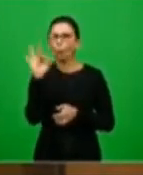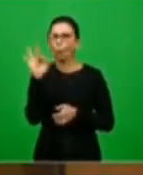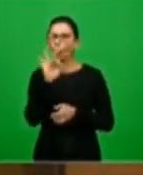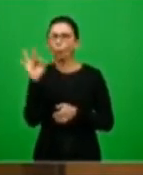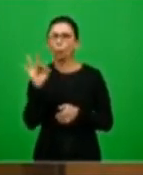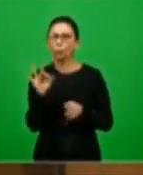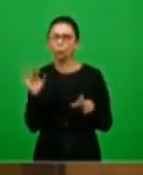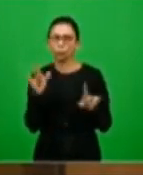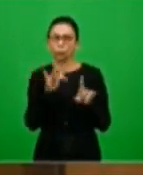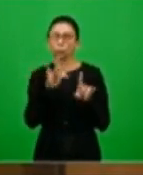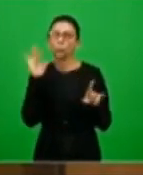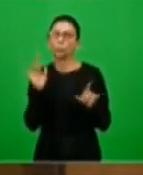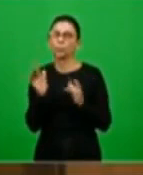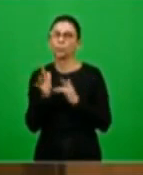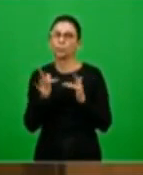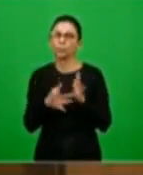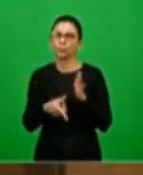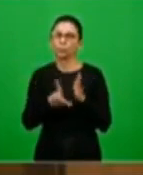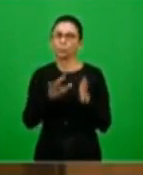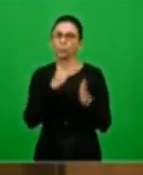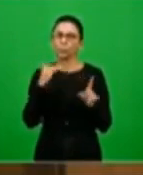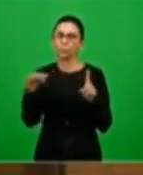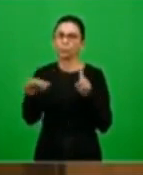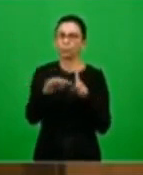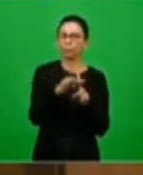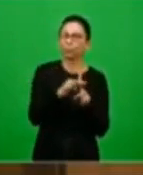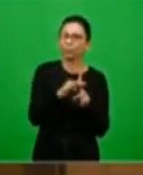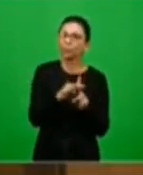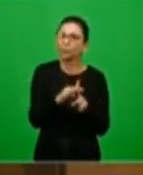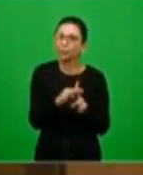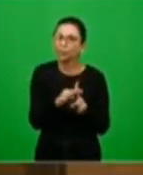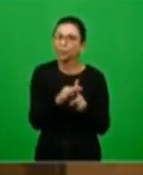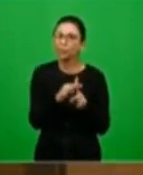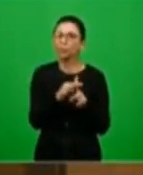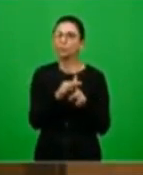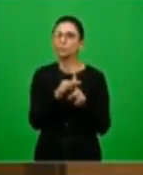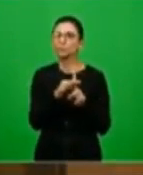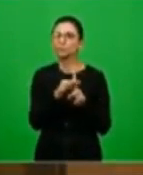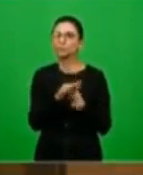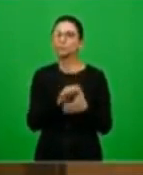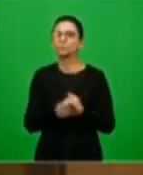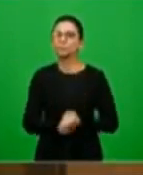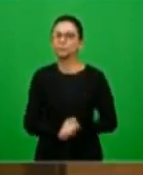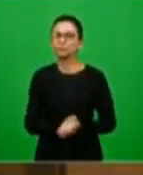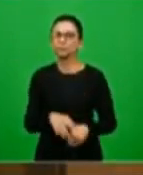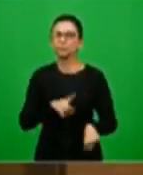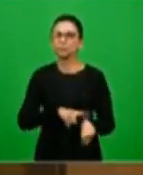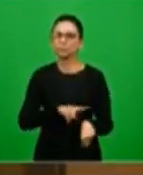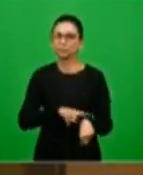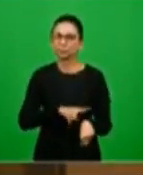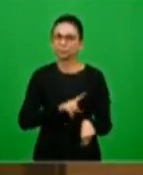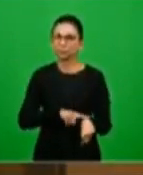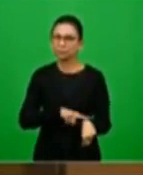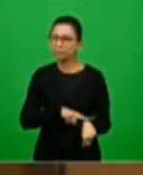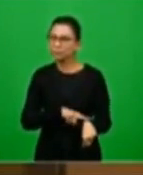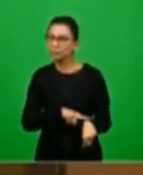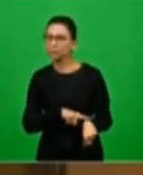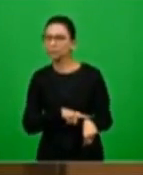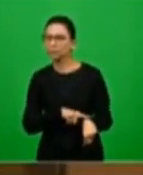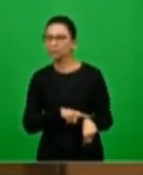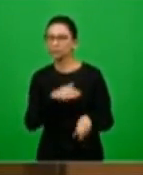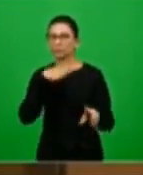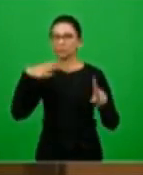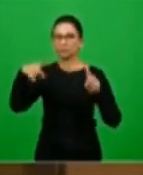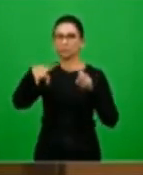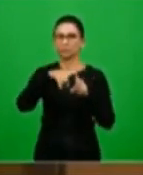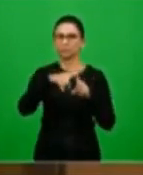in the Word of God that says it was not time, so nobody imprisoned him. But when he came time and Peter tried to defend